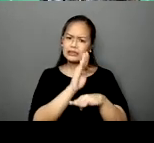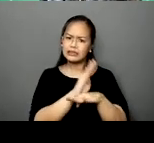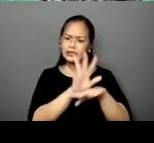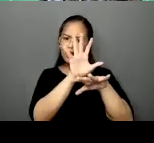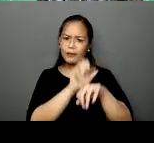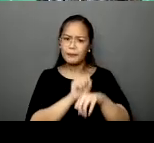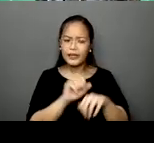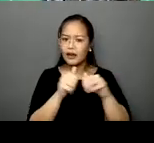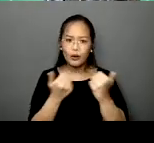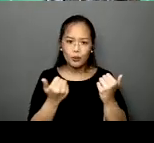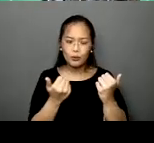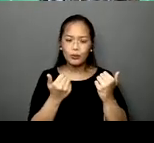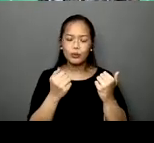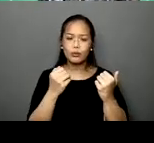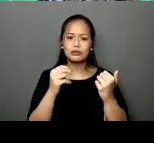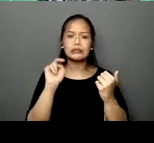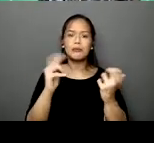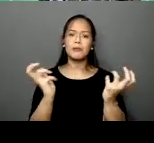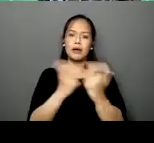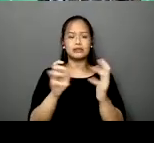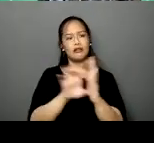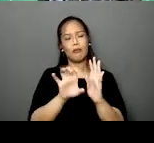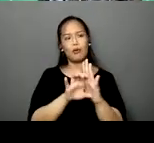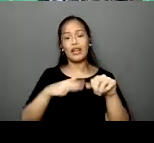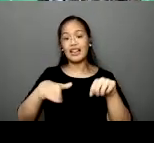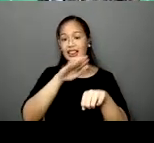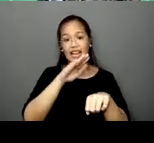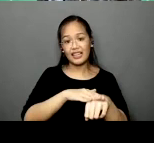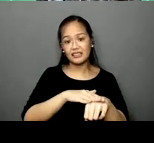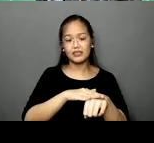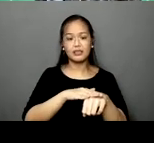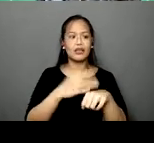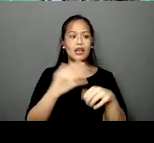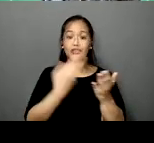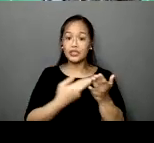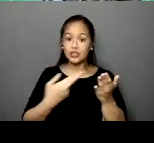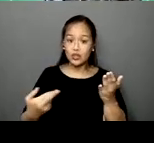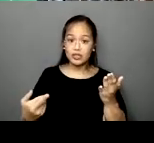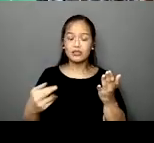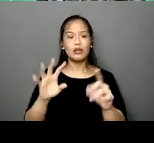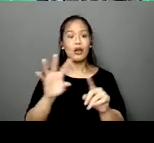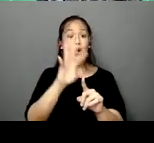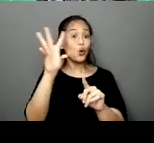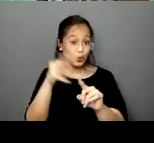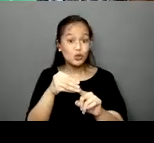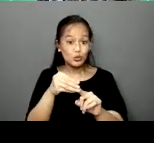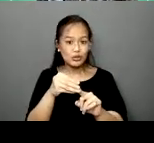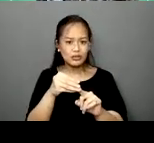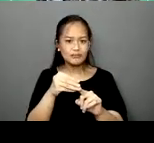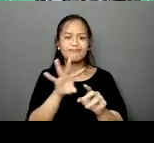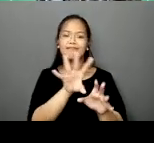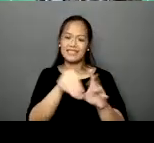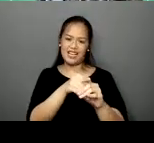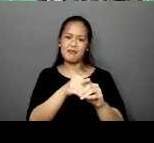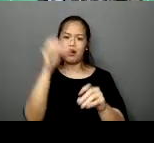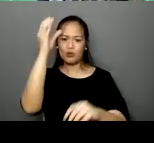to concepts such as land, such as resources. Even culture is a form of sustainability, because again, we mentioned the social